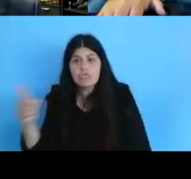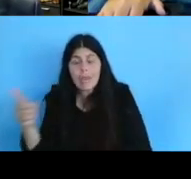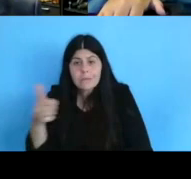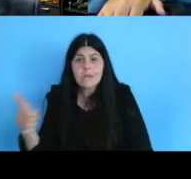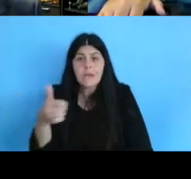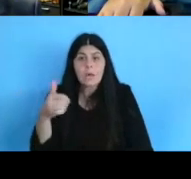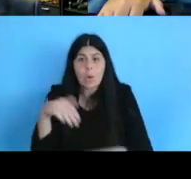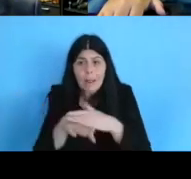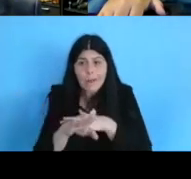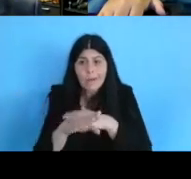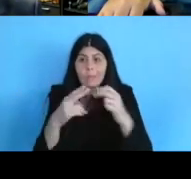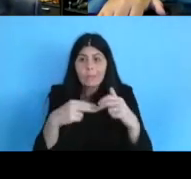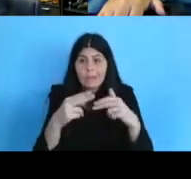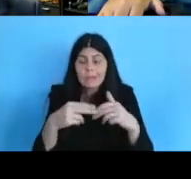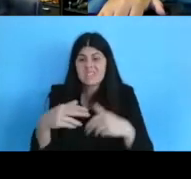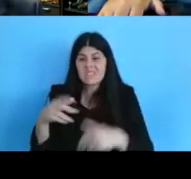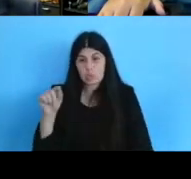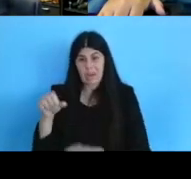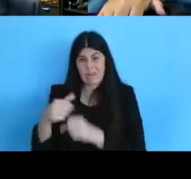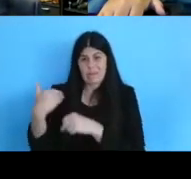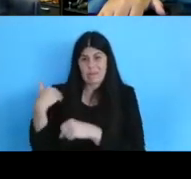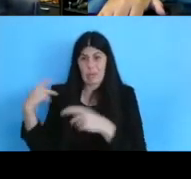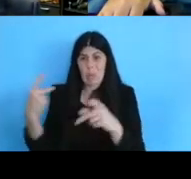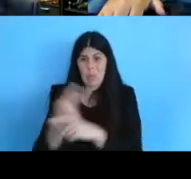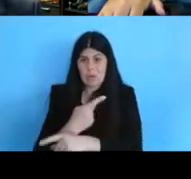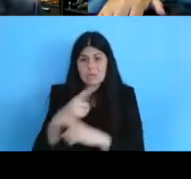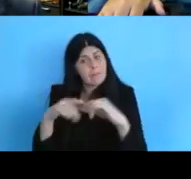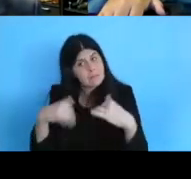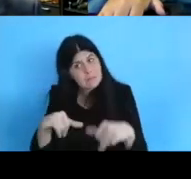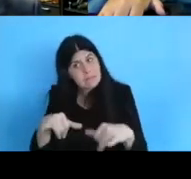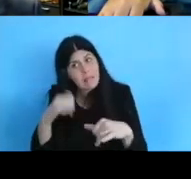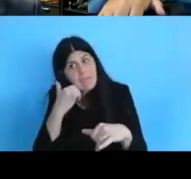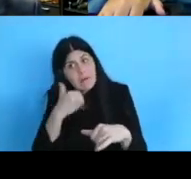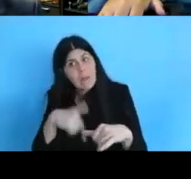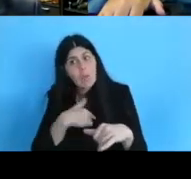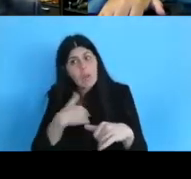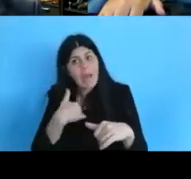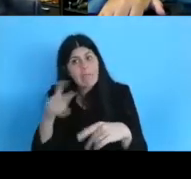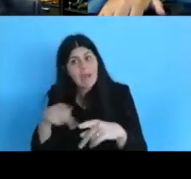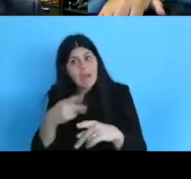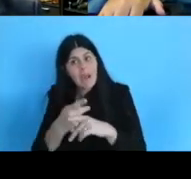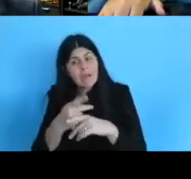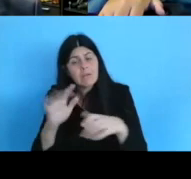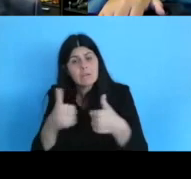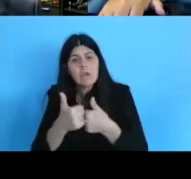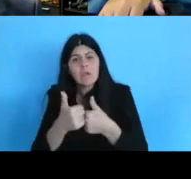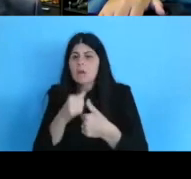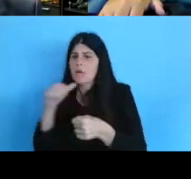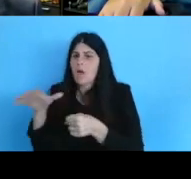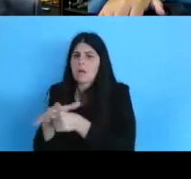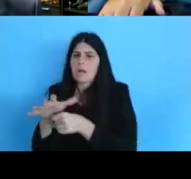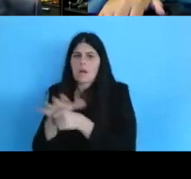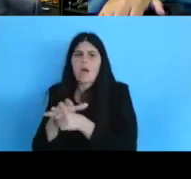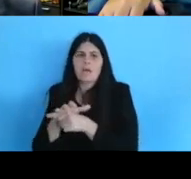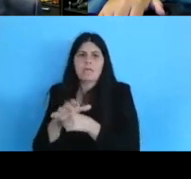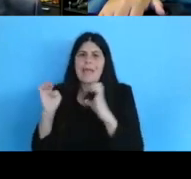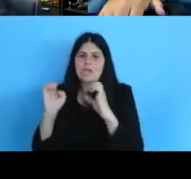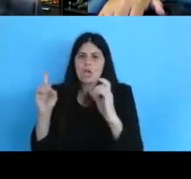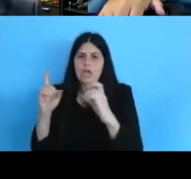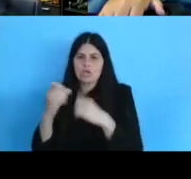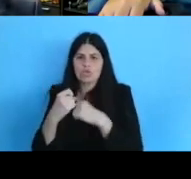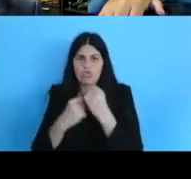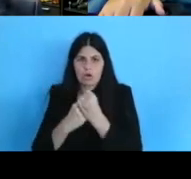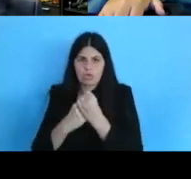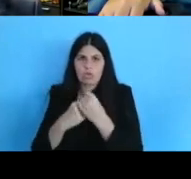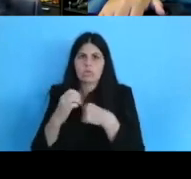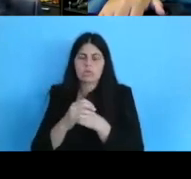still have those challenges every day. Inadequate educational structure, that don't cater